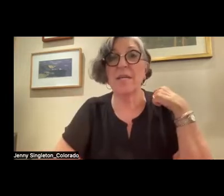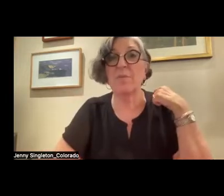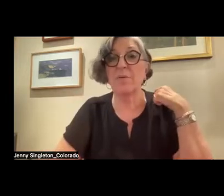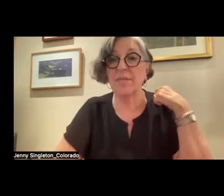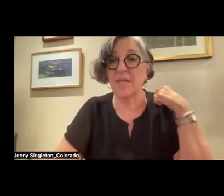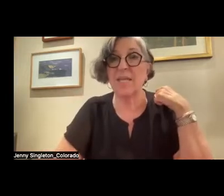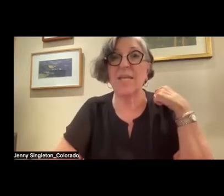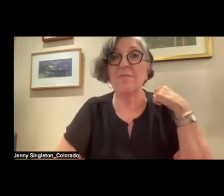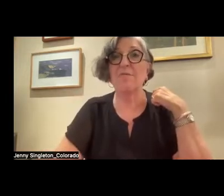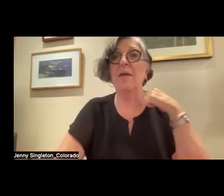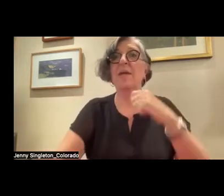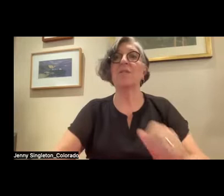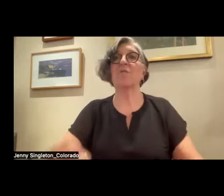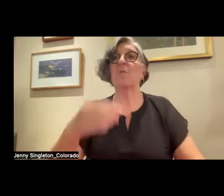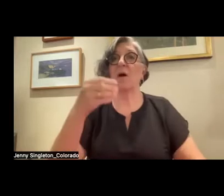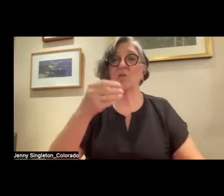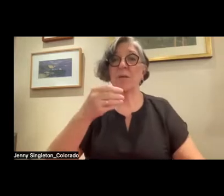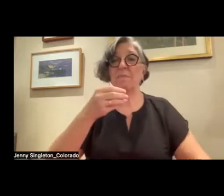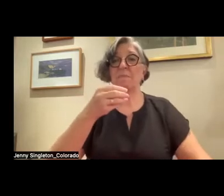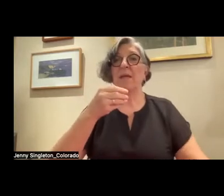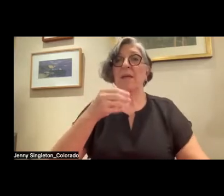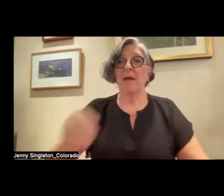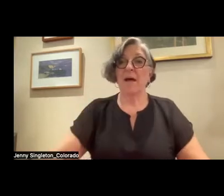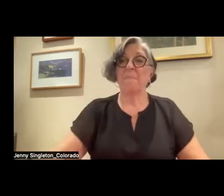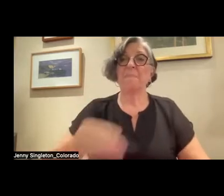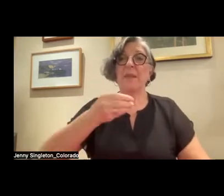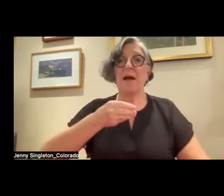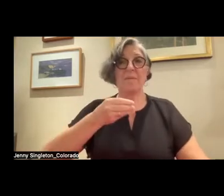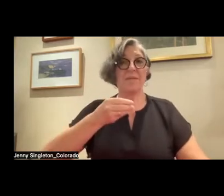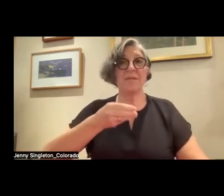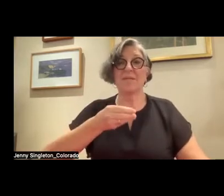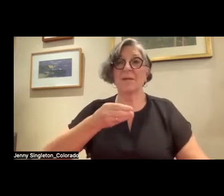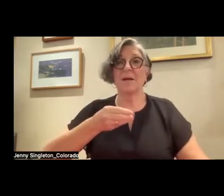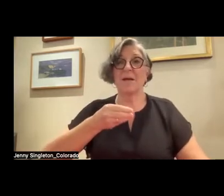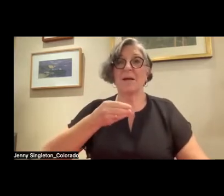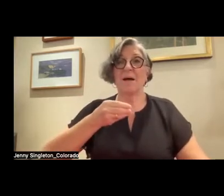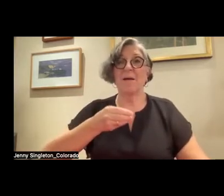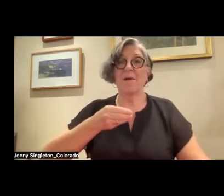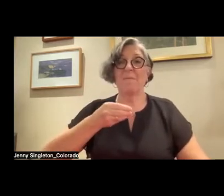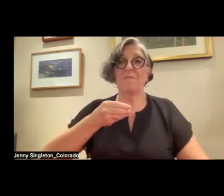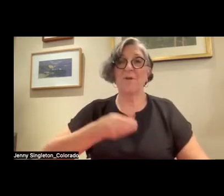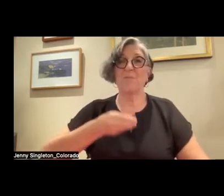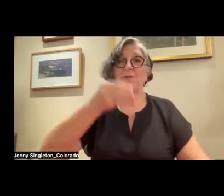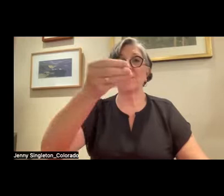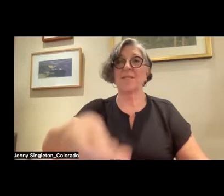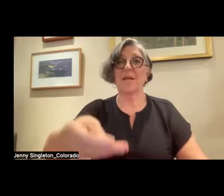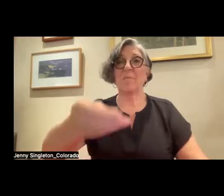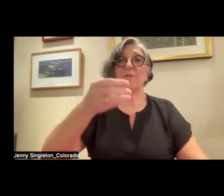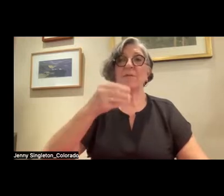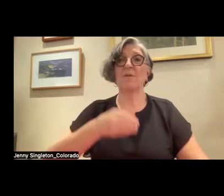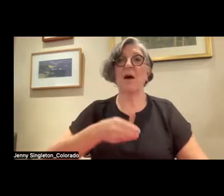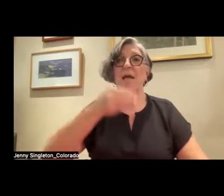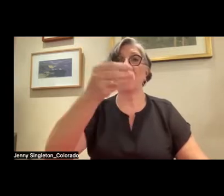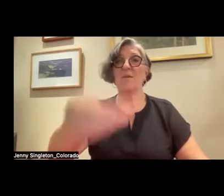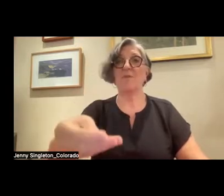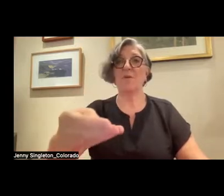for example, the sign give. So if you watch me, this is first person to second